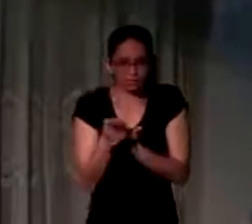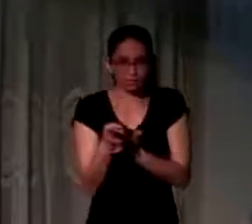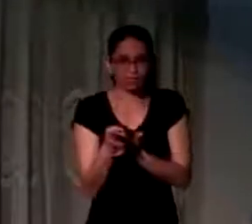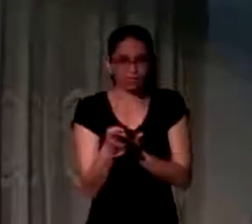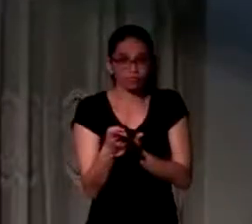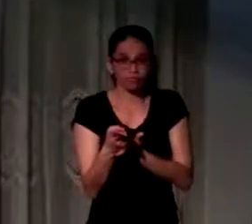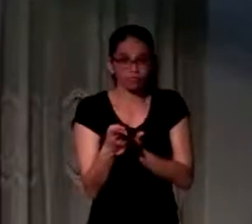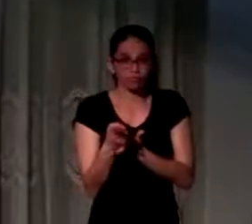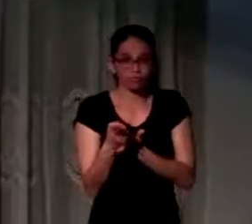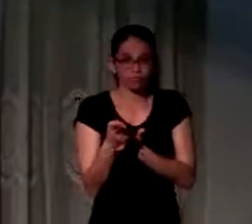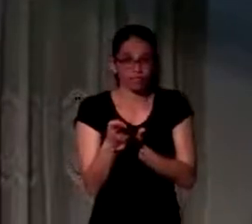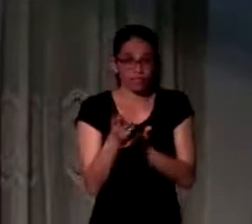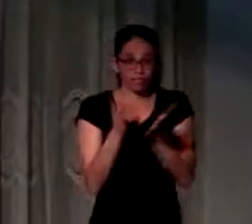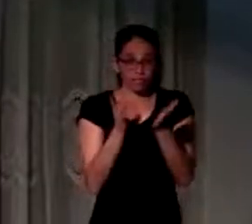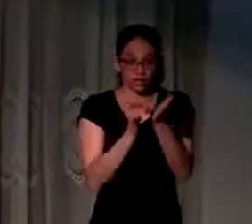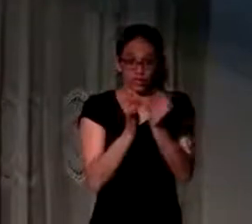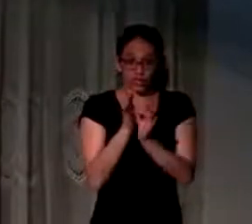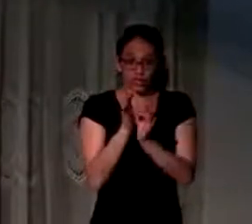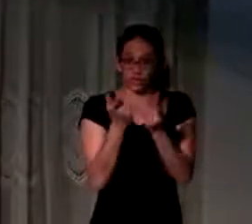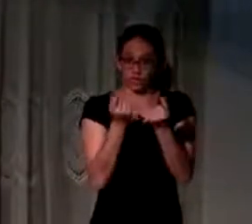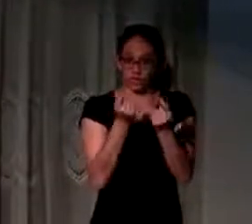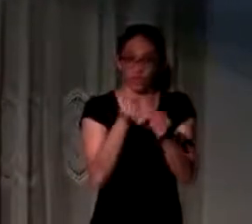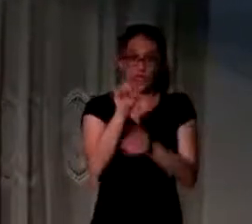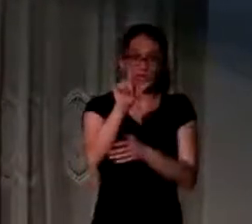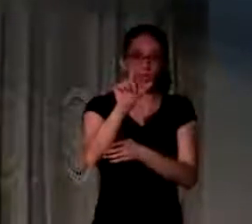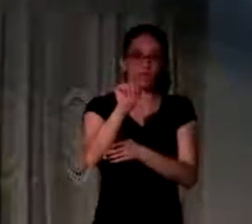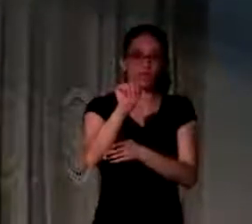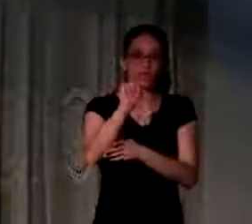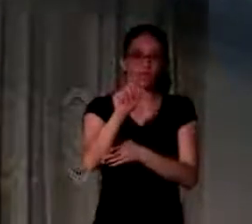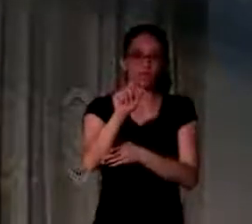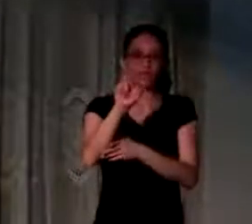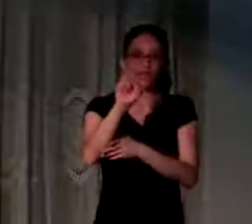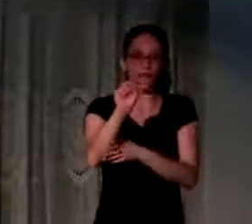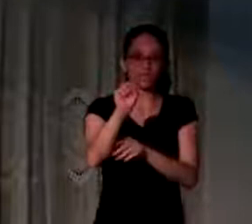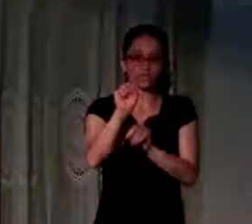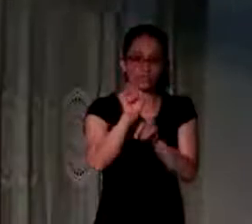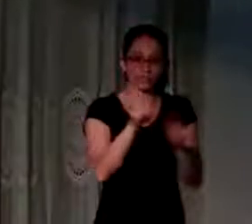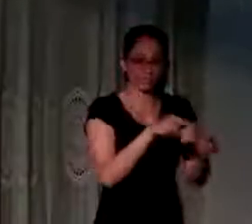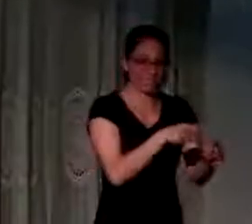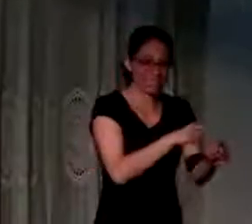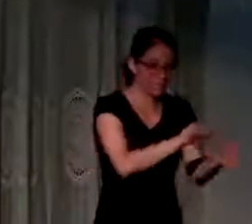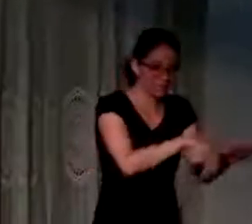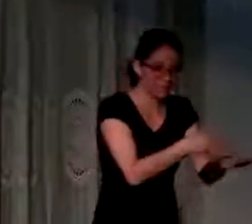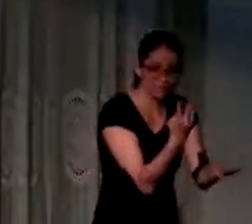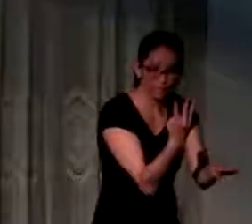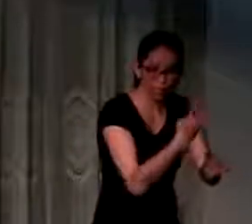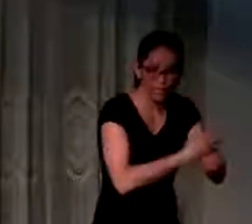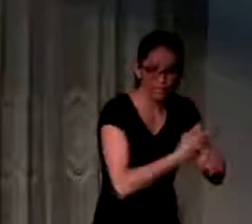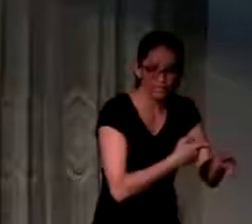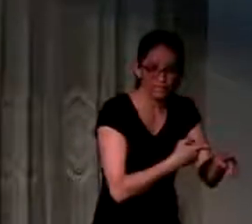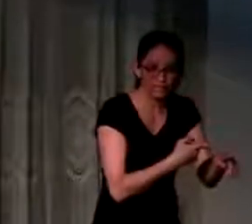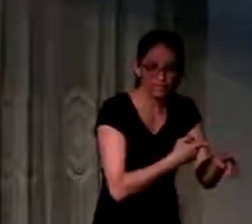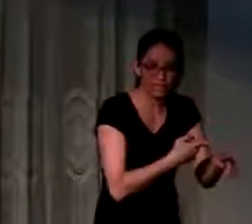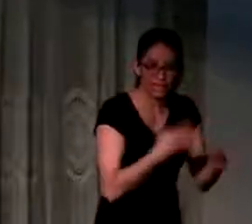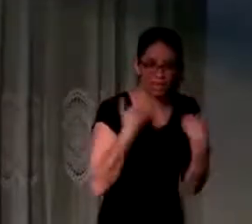He stood by Lazarus's grave, a man who had been dead so long that he actually had begun to